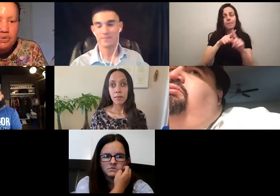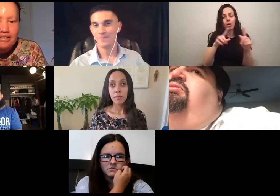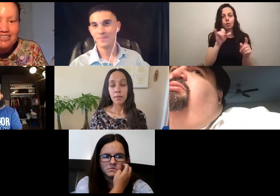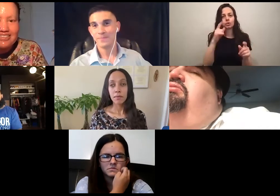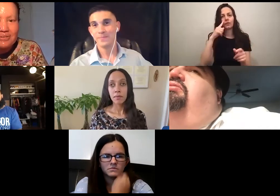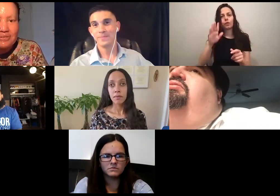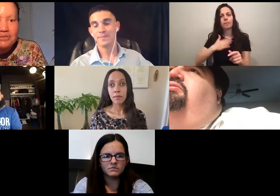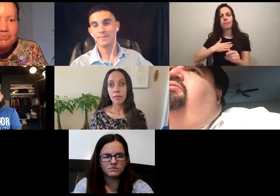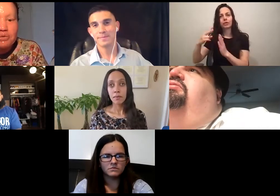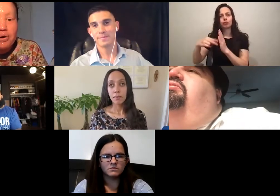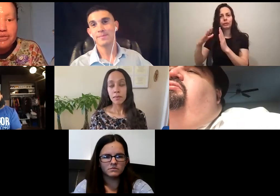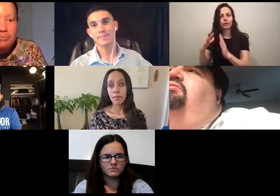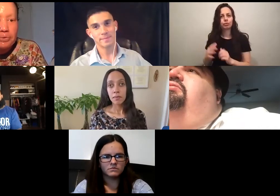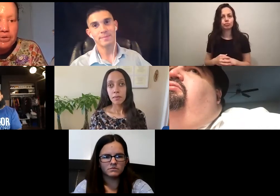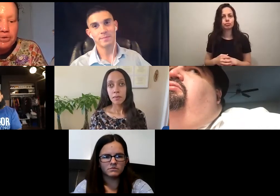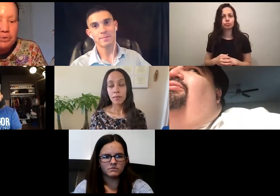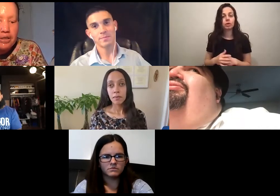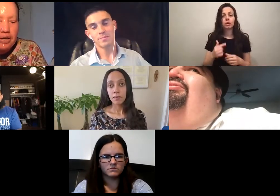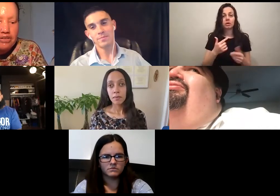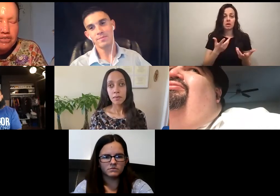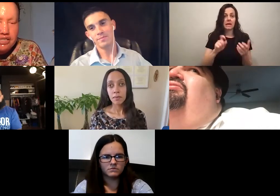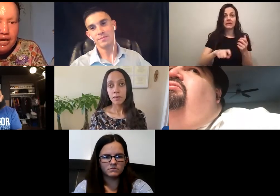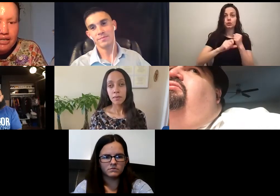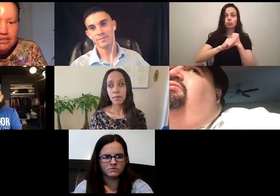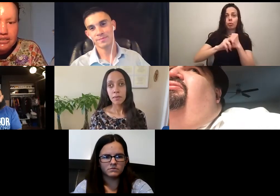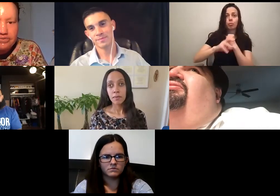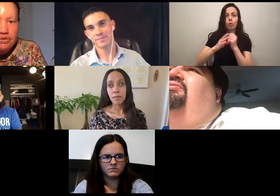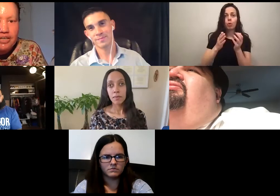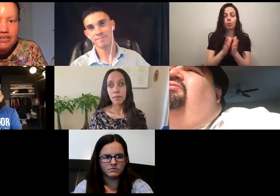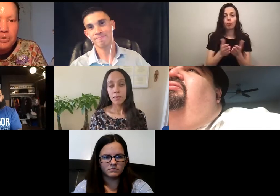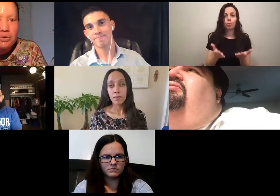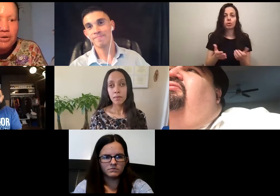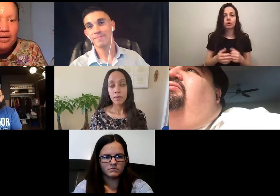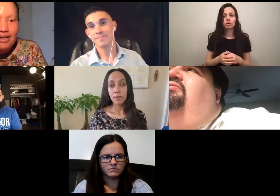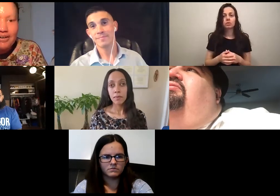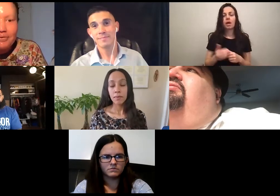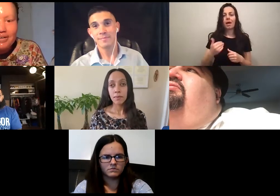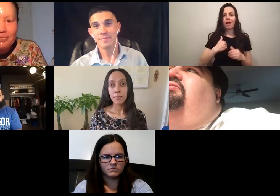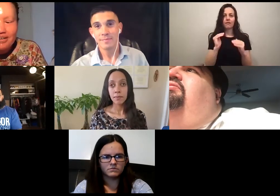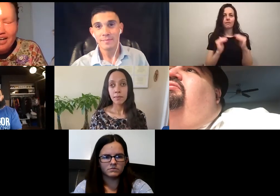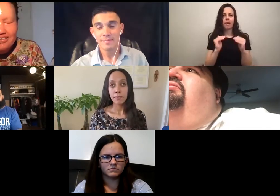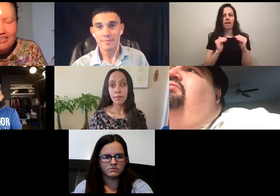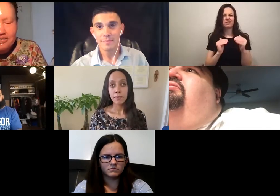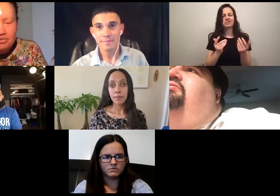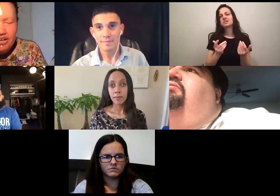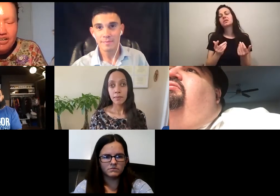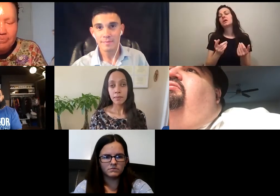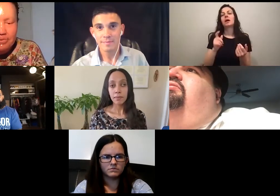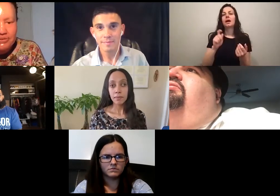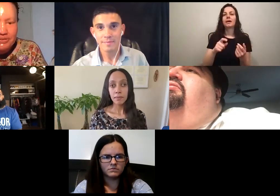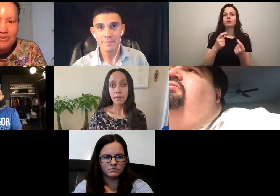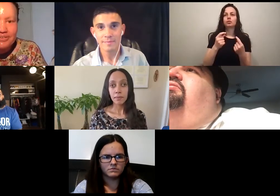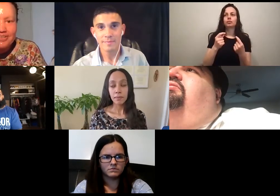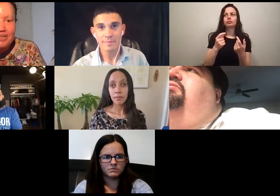as well as, you know, promoting the book. I think there's a balance of not getting too annoyed when access isn't provided,